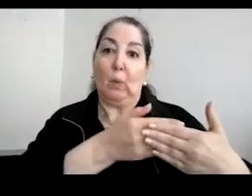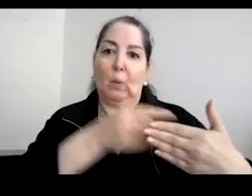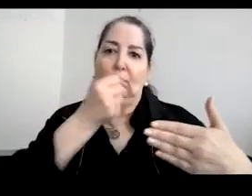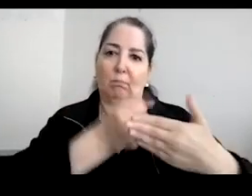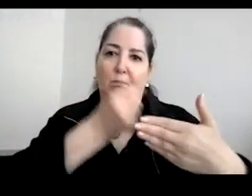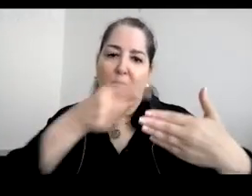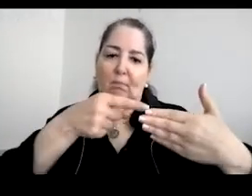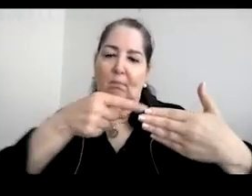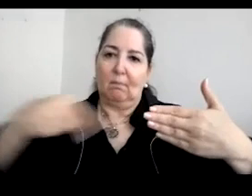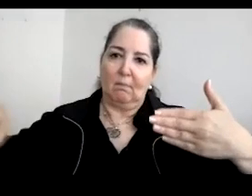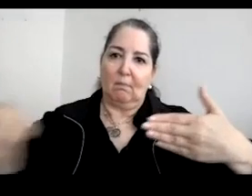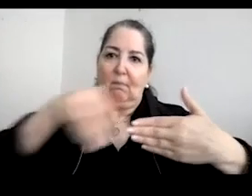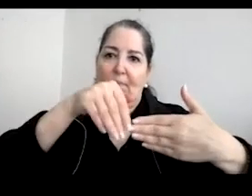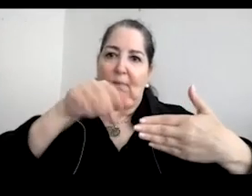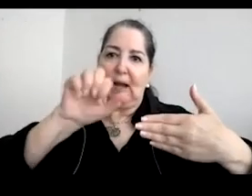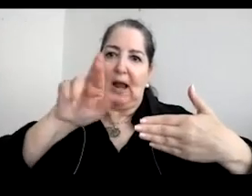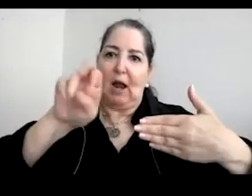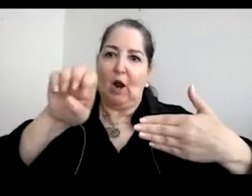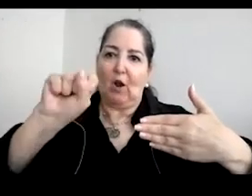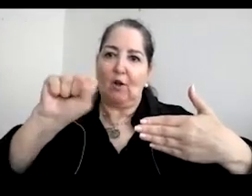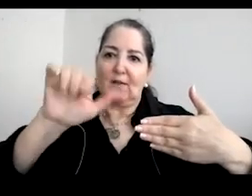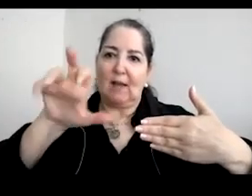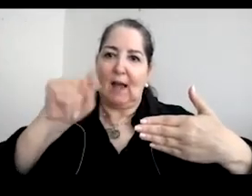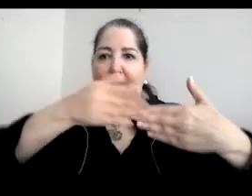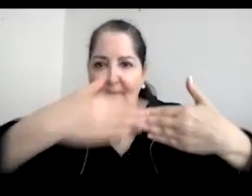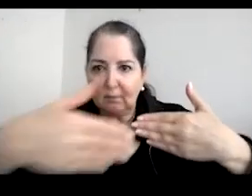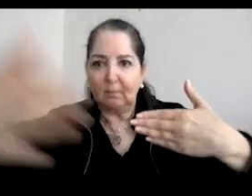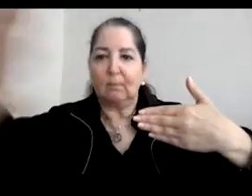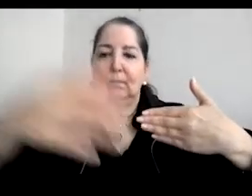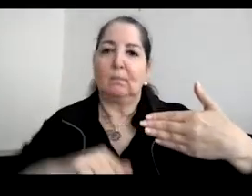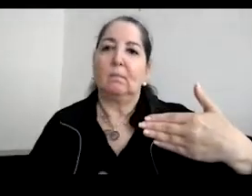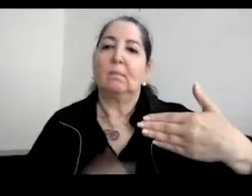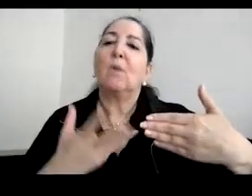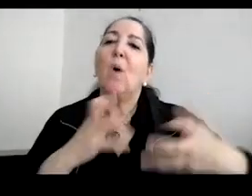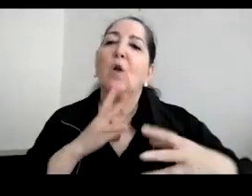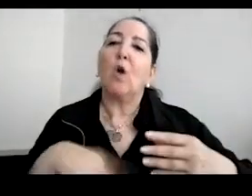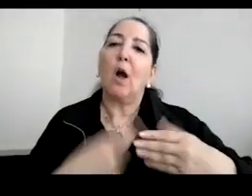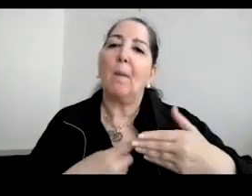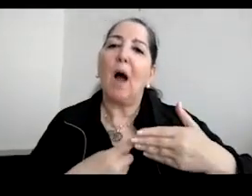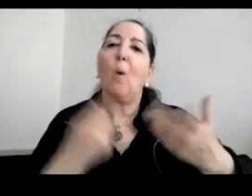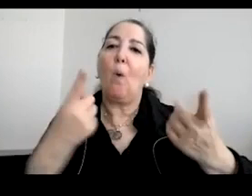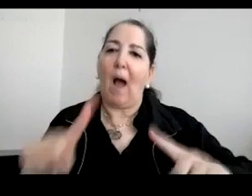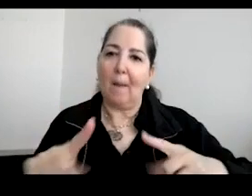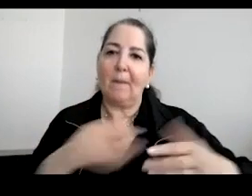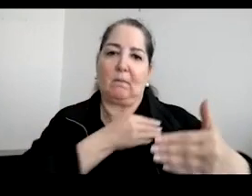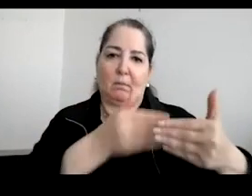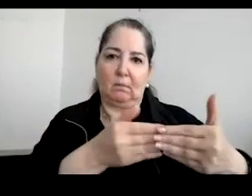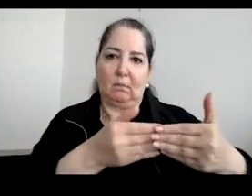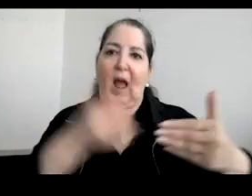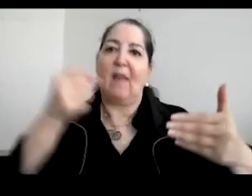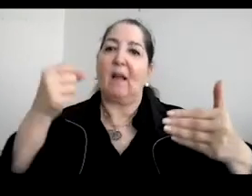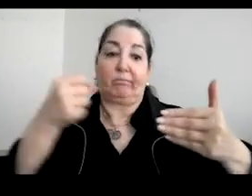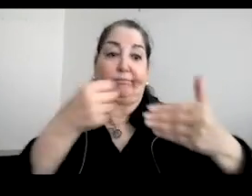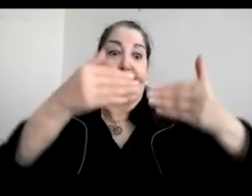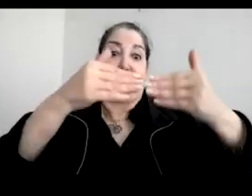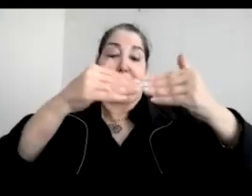been made under CARE and how those changes have really impacted workers. Okay, so